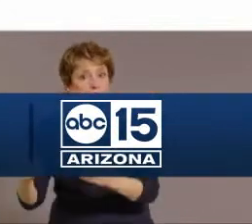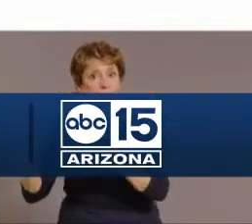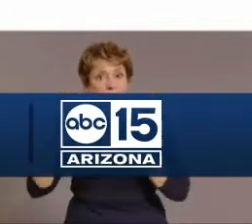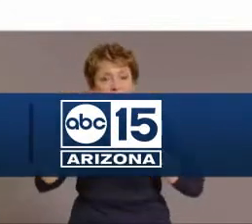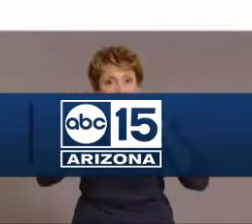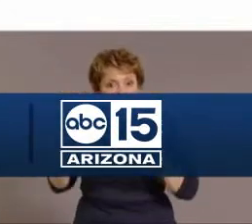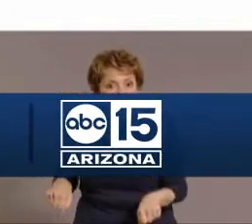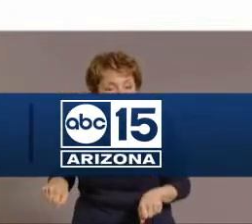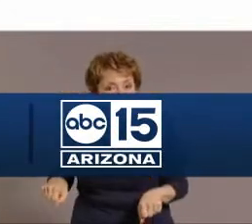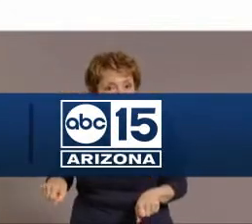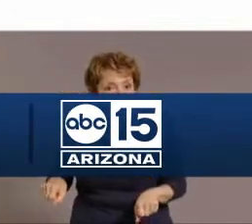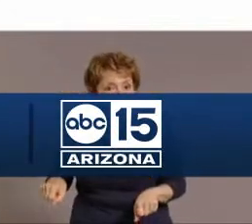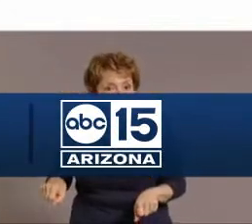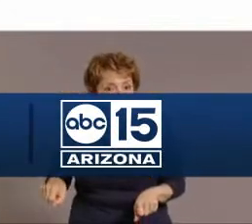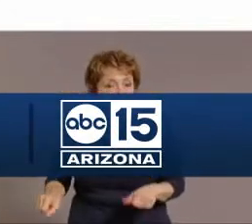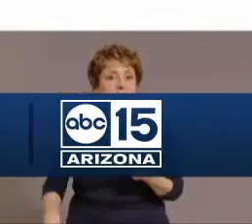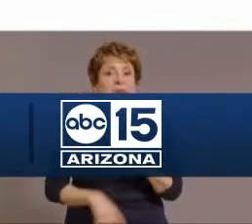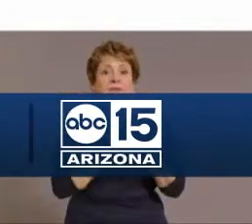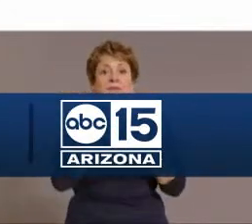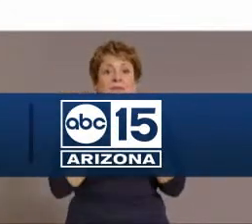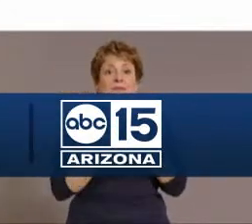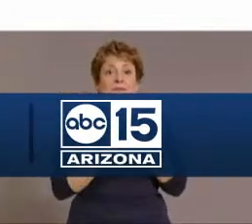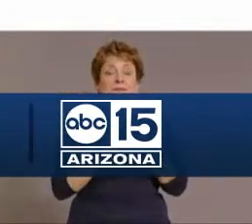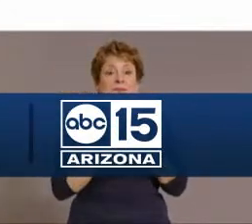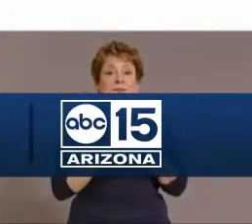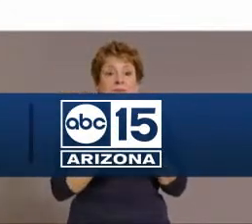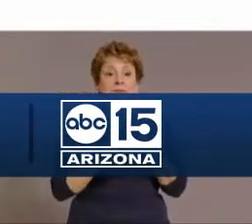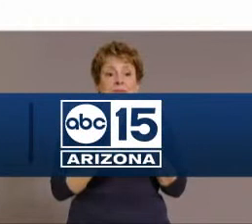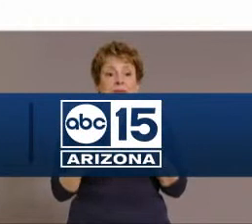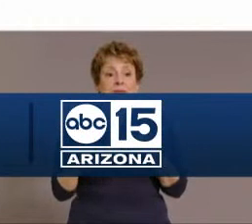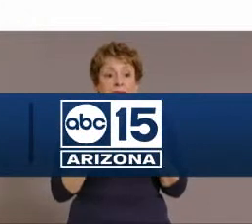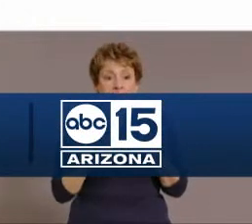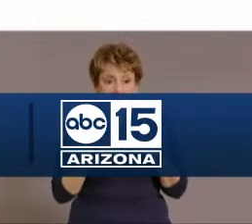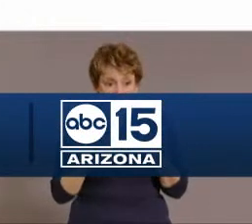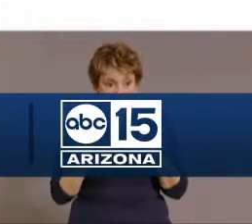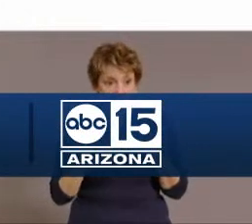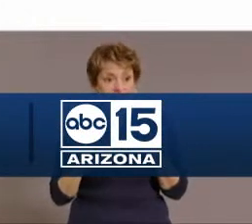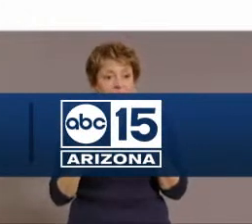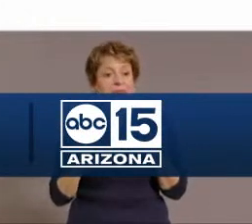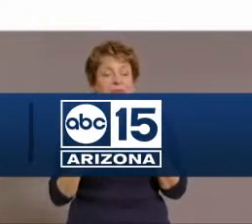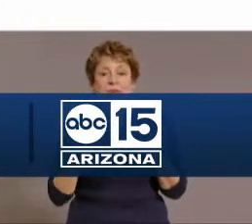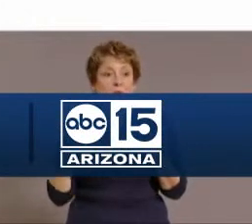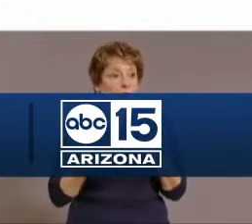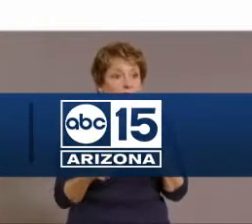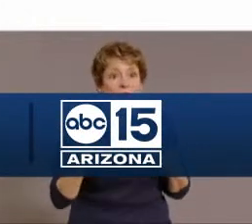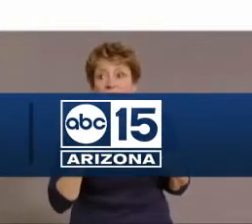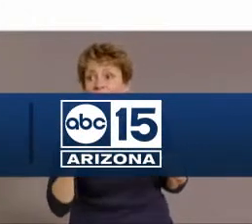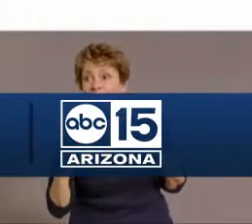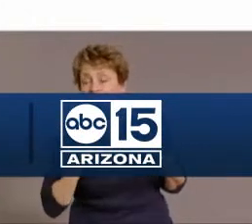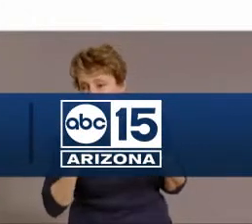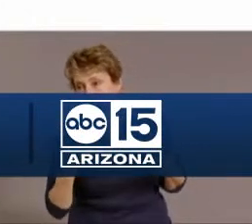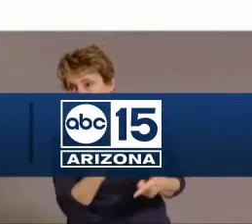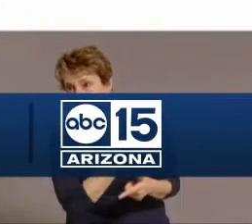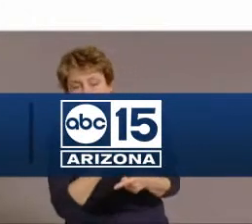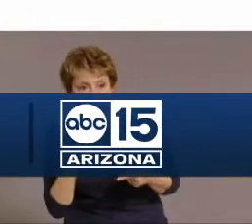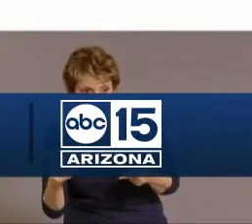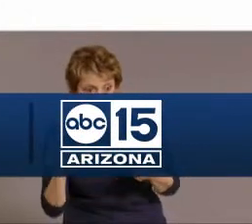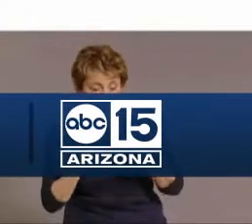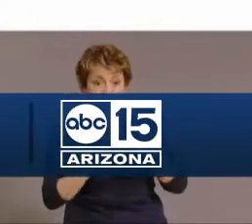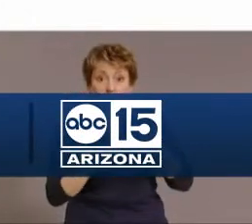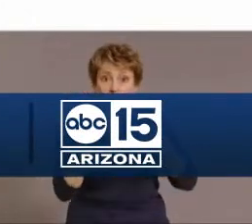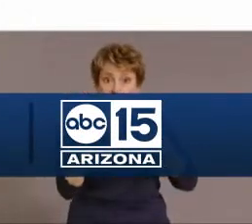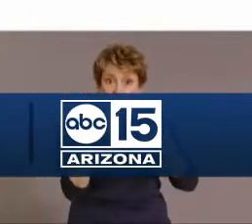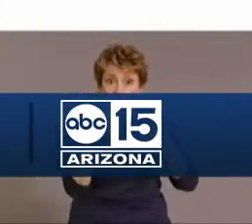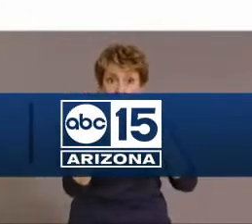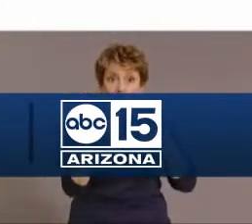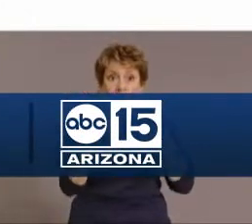just walk in, and they will be guaranteed a vaccination. There are same-day appointments available, and